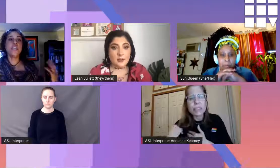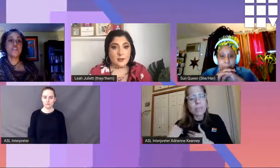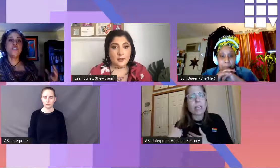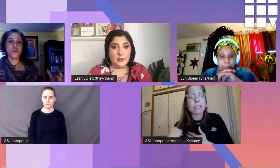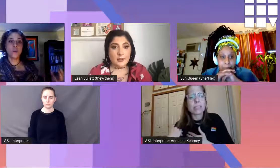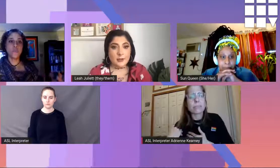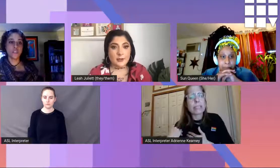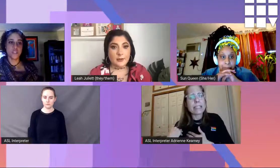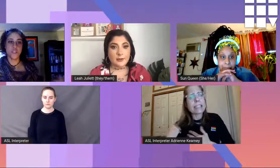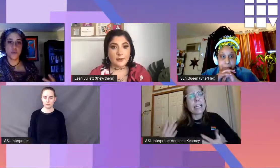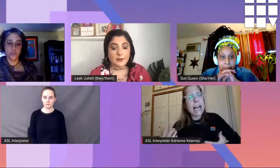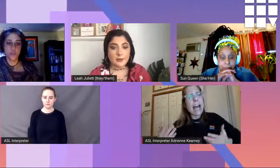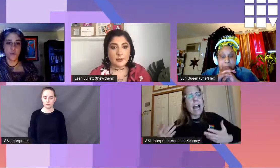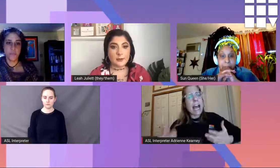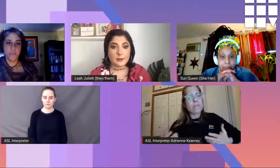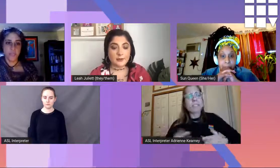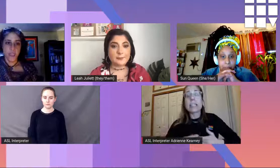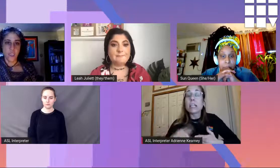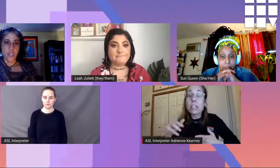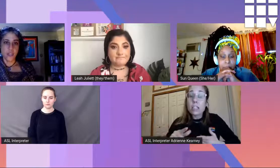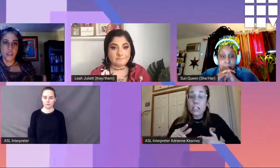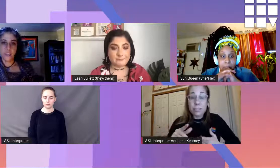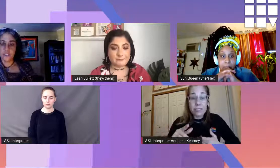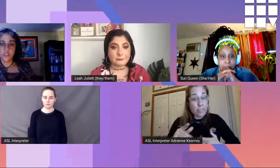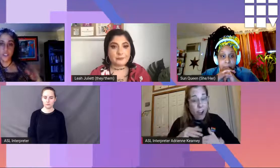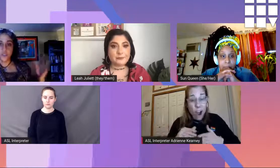job is to represent other people.